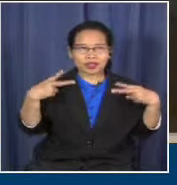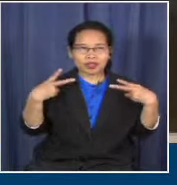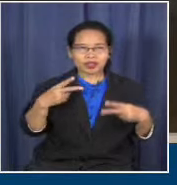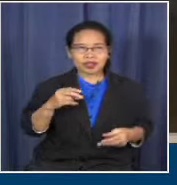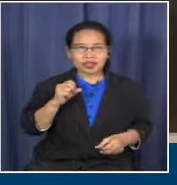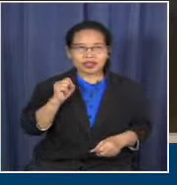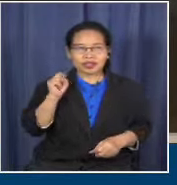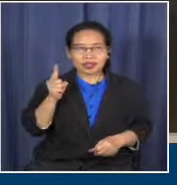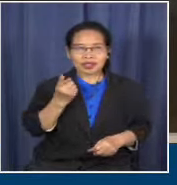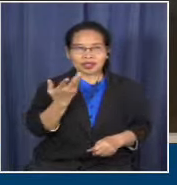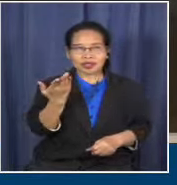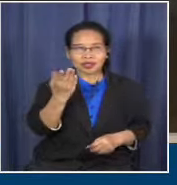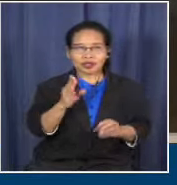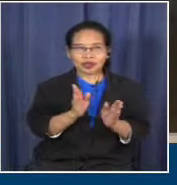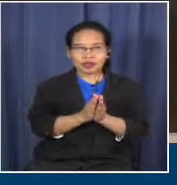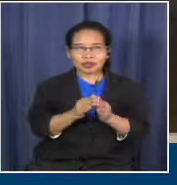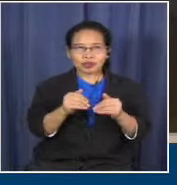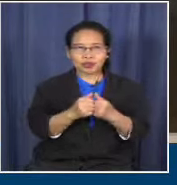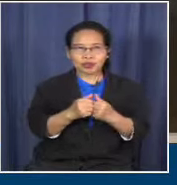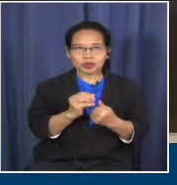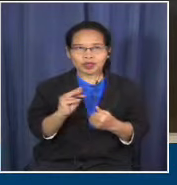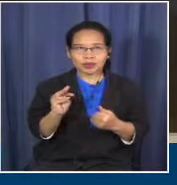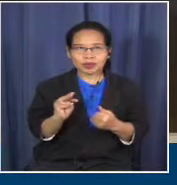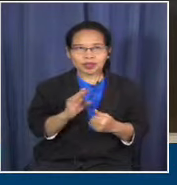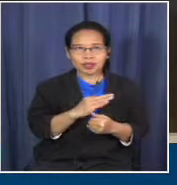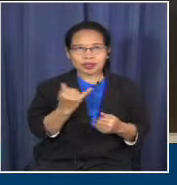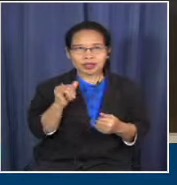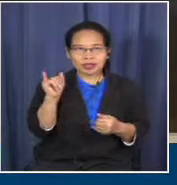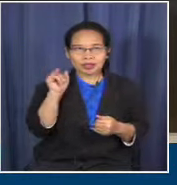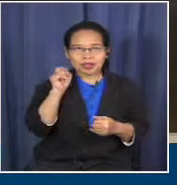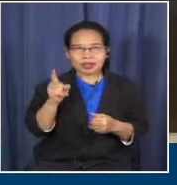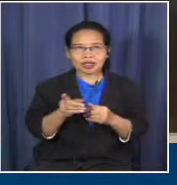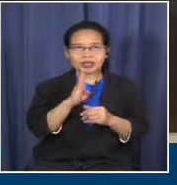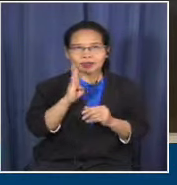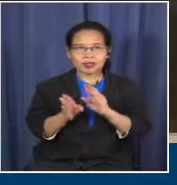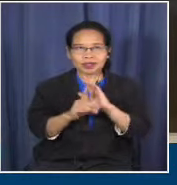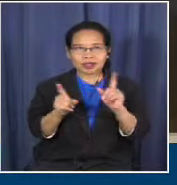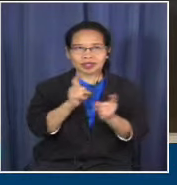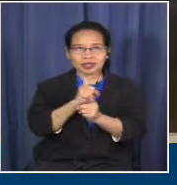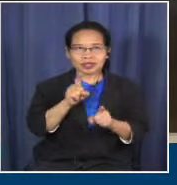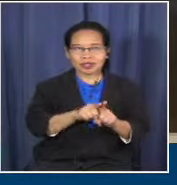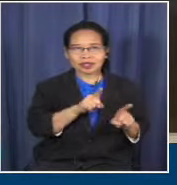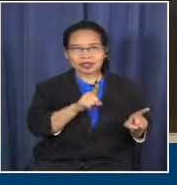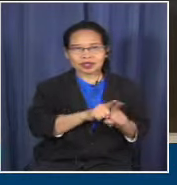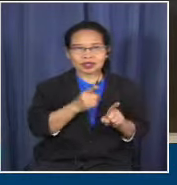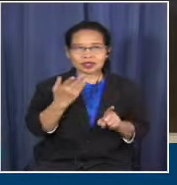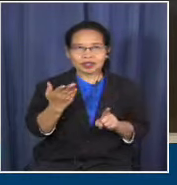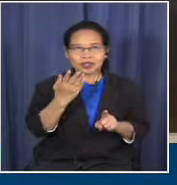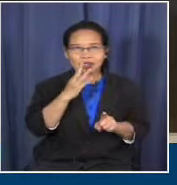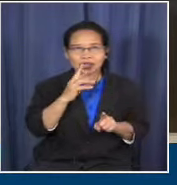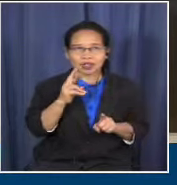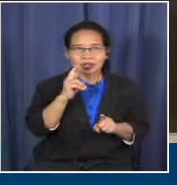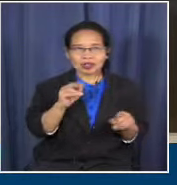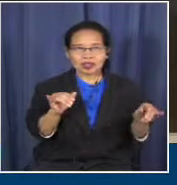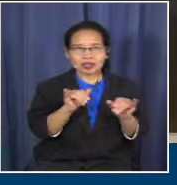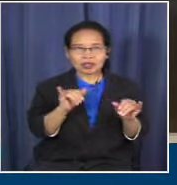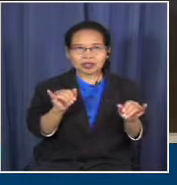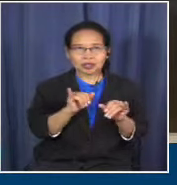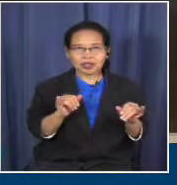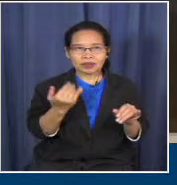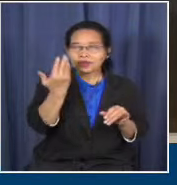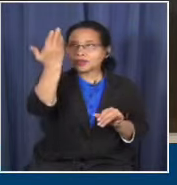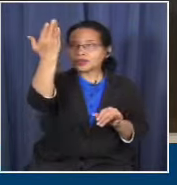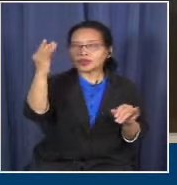And as a vesture shalt thou fold them up, and they shall be changed.